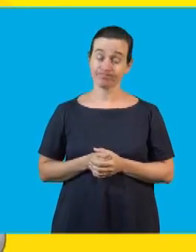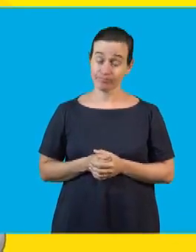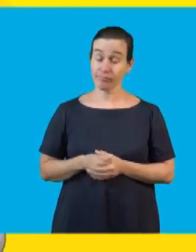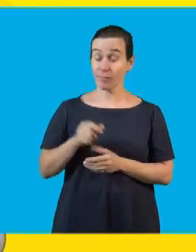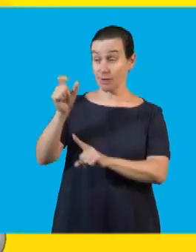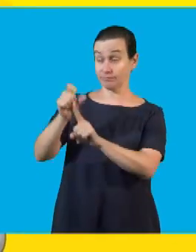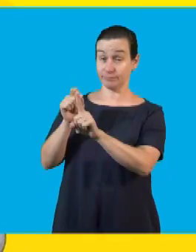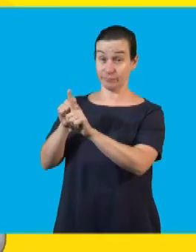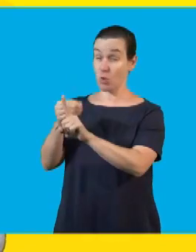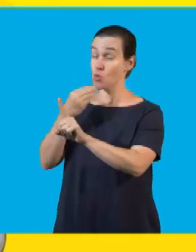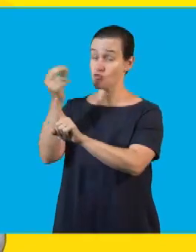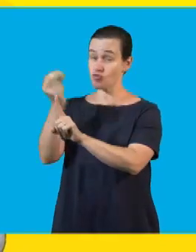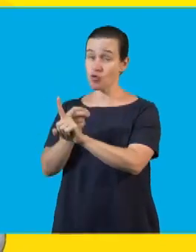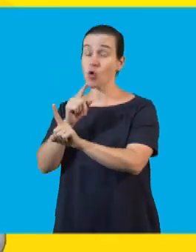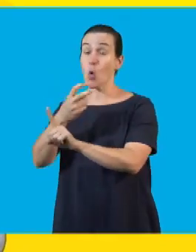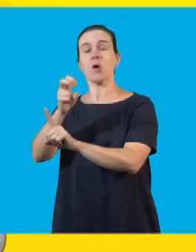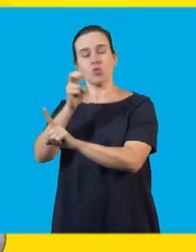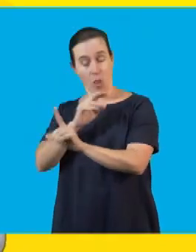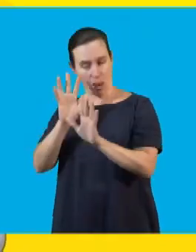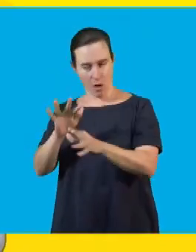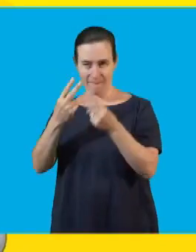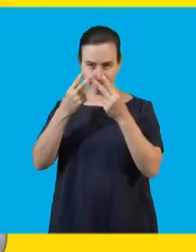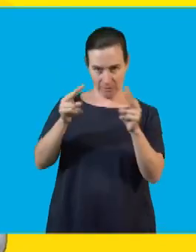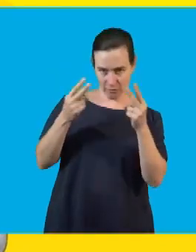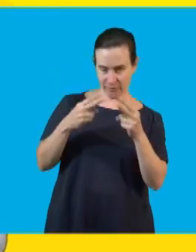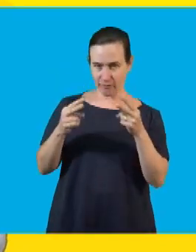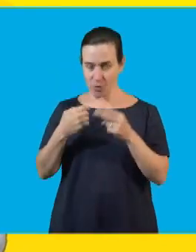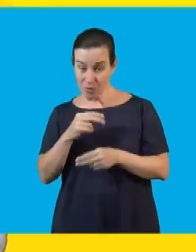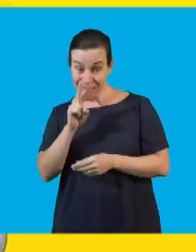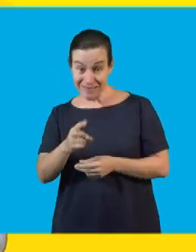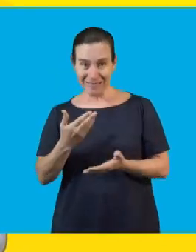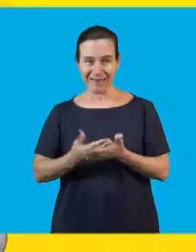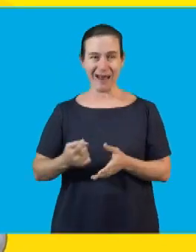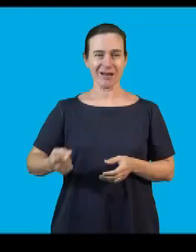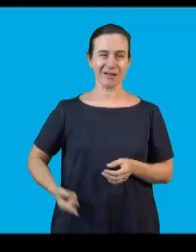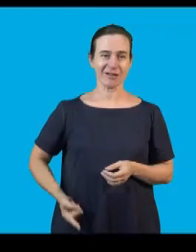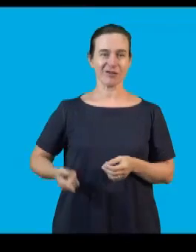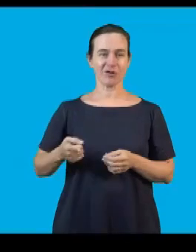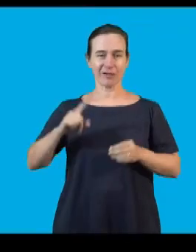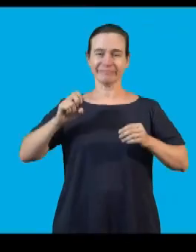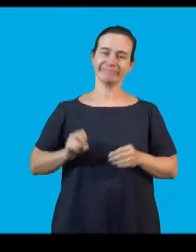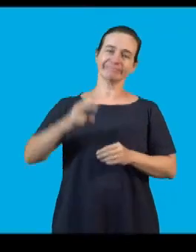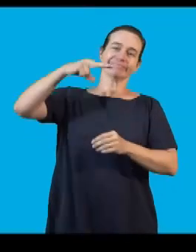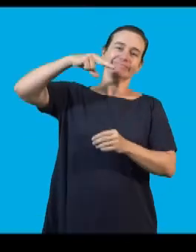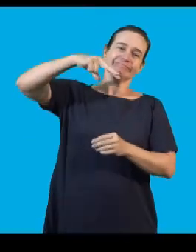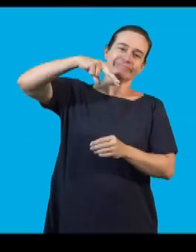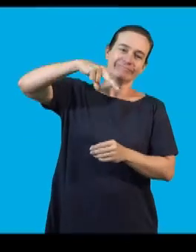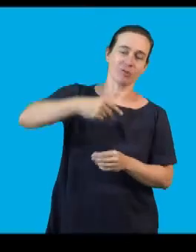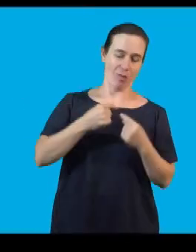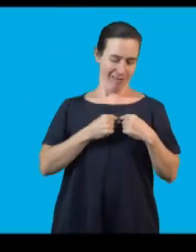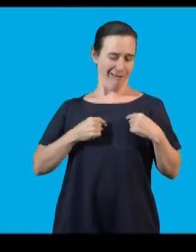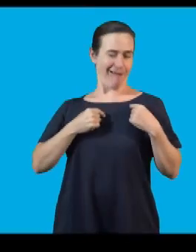remember, cartoonists use visual clues, all right? So we can see the dog bouncing along. We see the